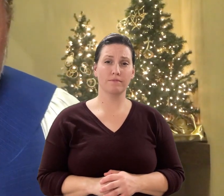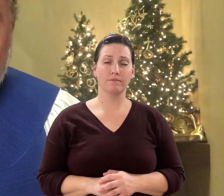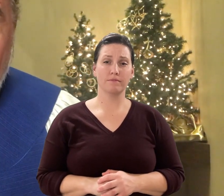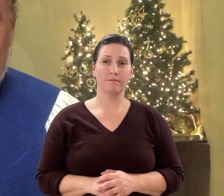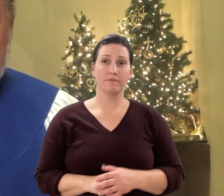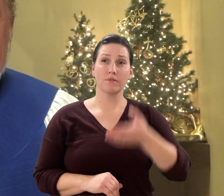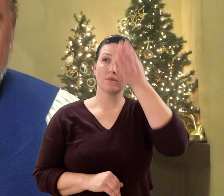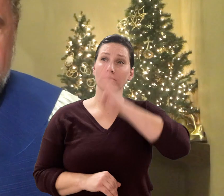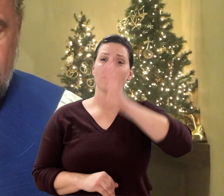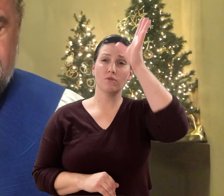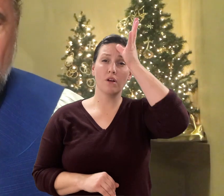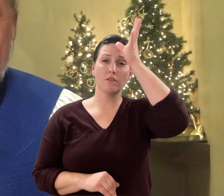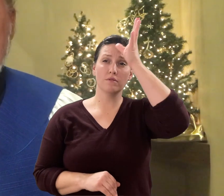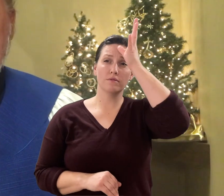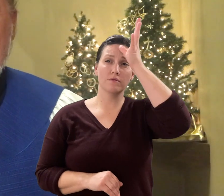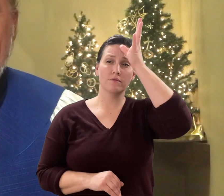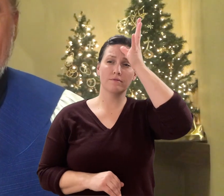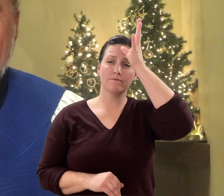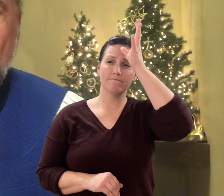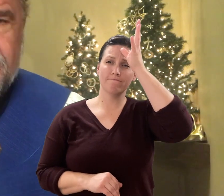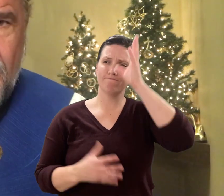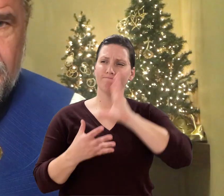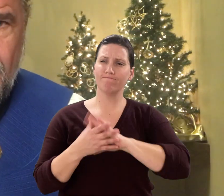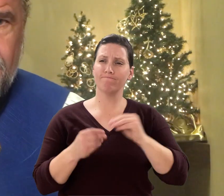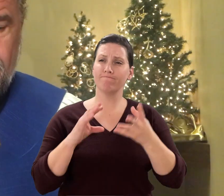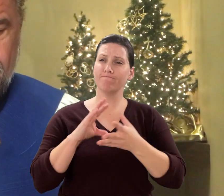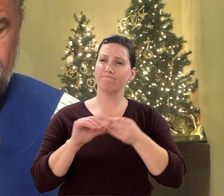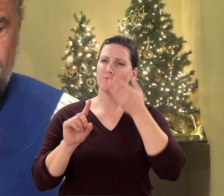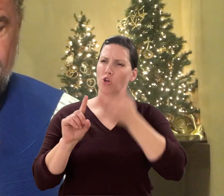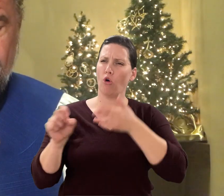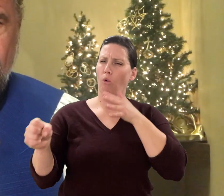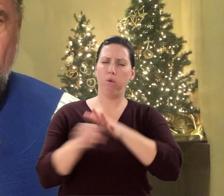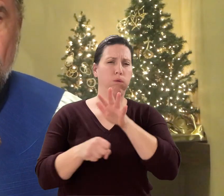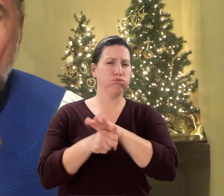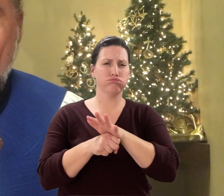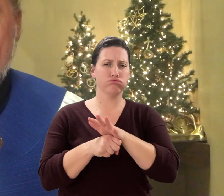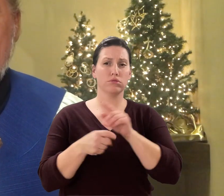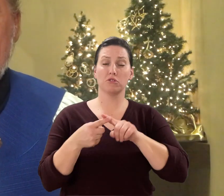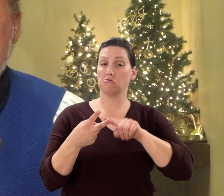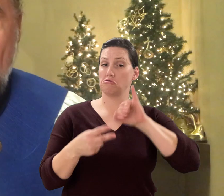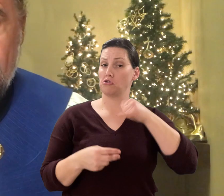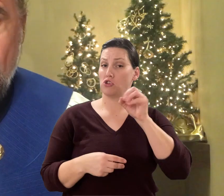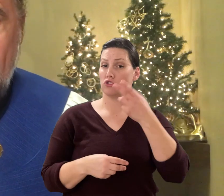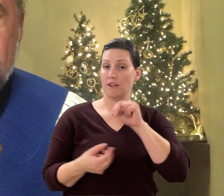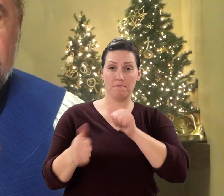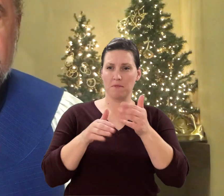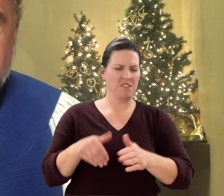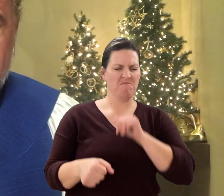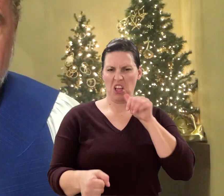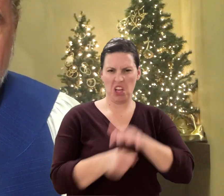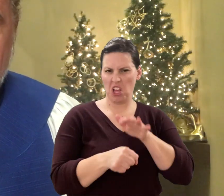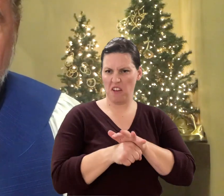If God the Father's testimony was not enough, nor John the